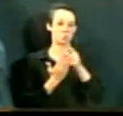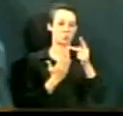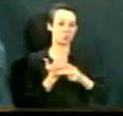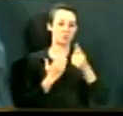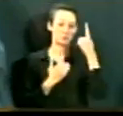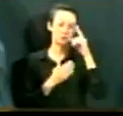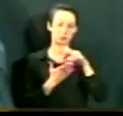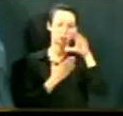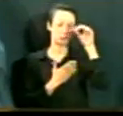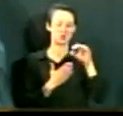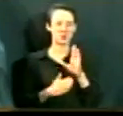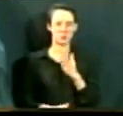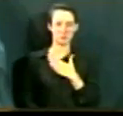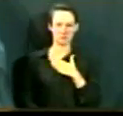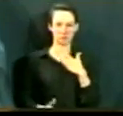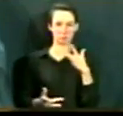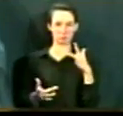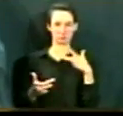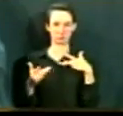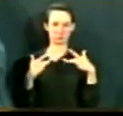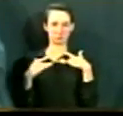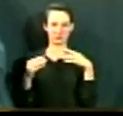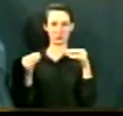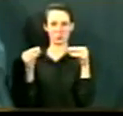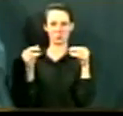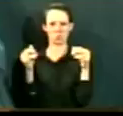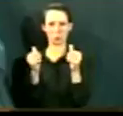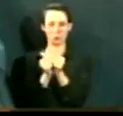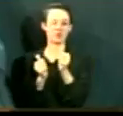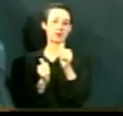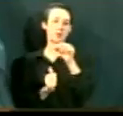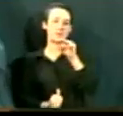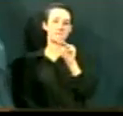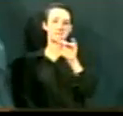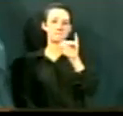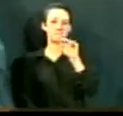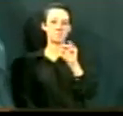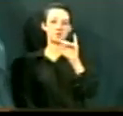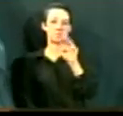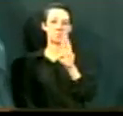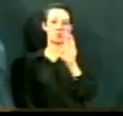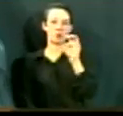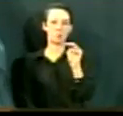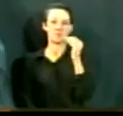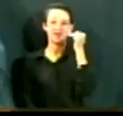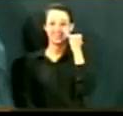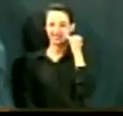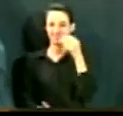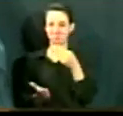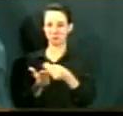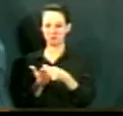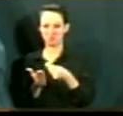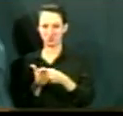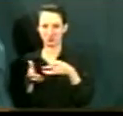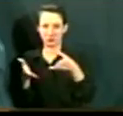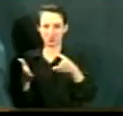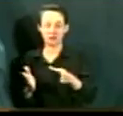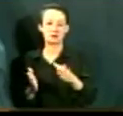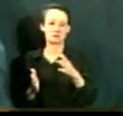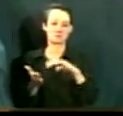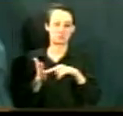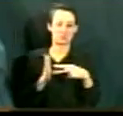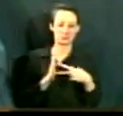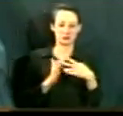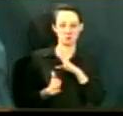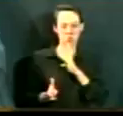concern with the word minimum if money allows. It basically means this board has no discretion